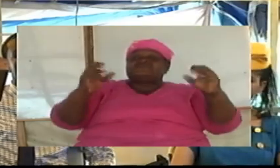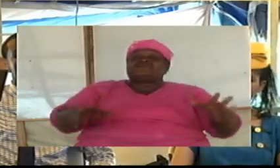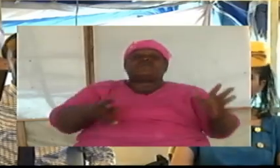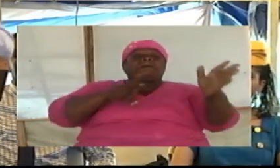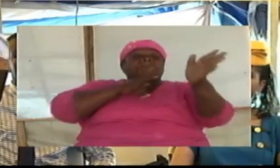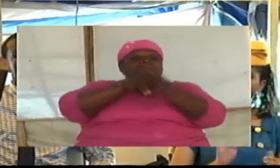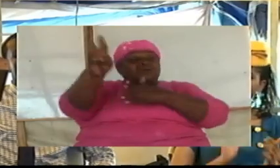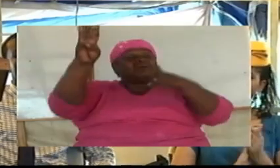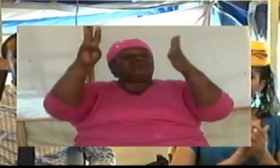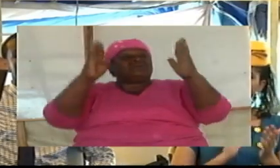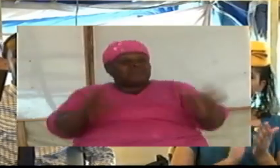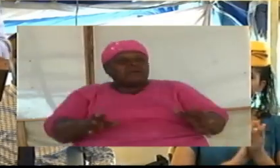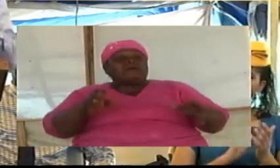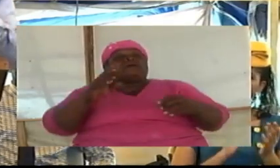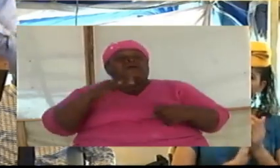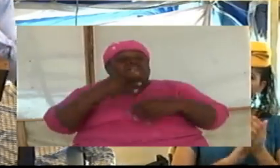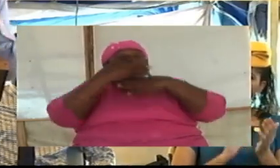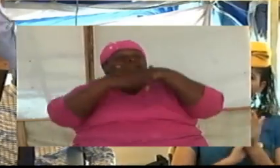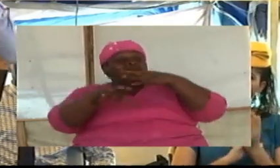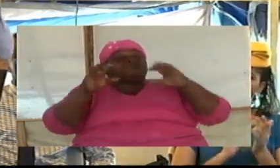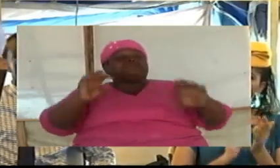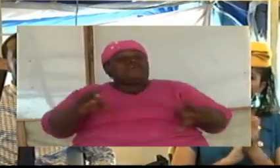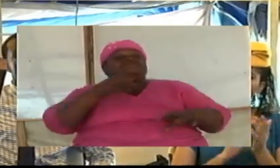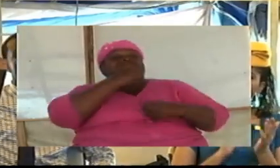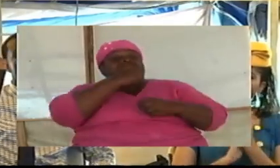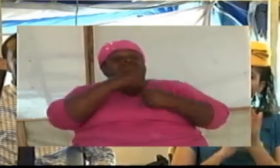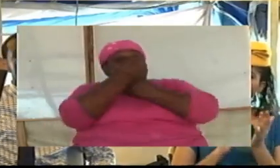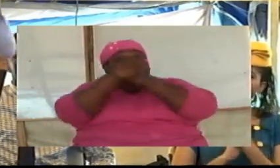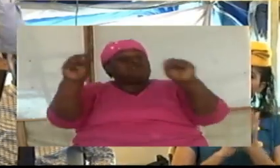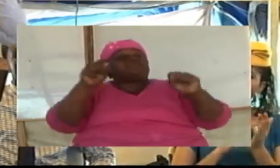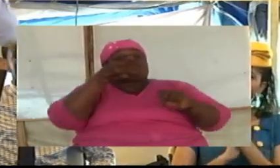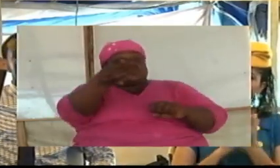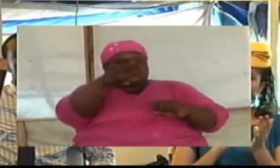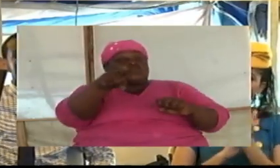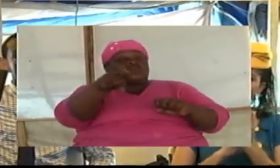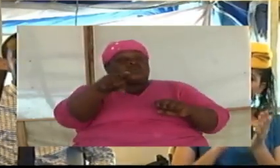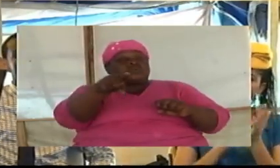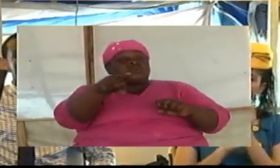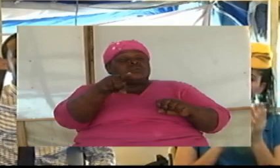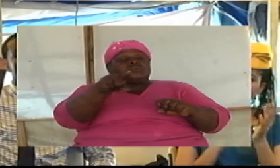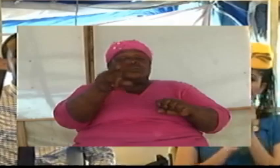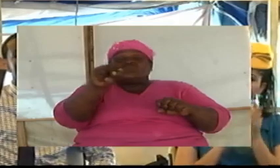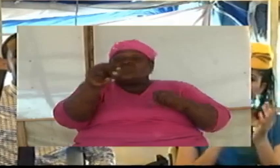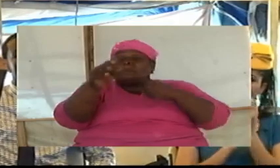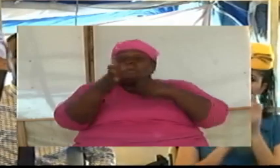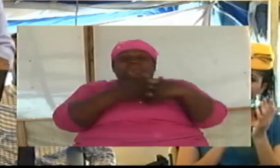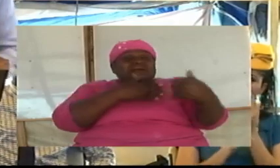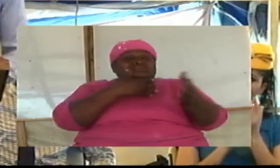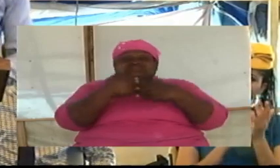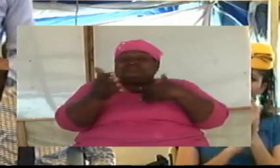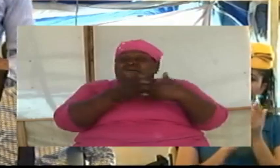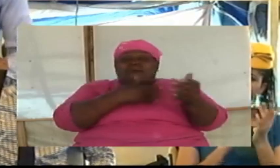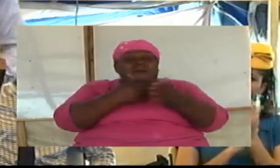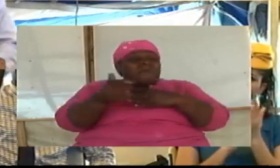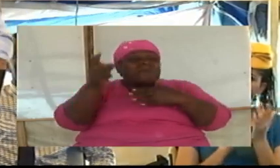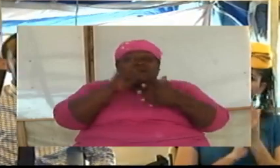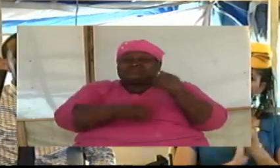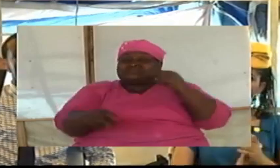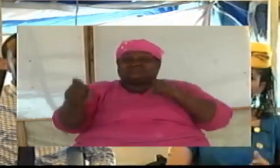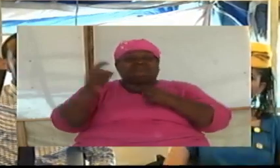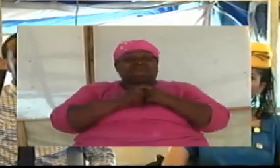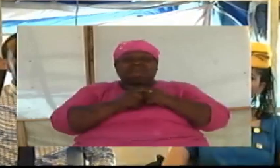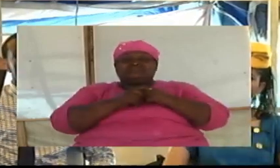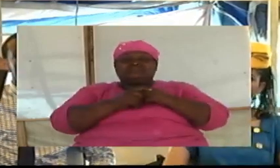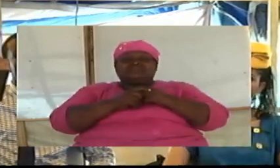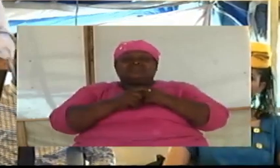can save you. Hallelujah. Whatever your condition is, the blood can save. Hallelujah.